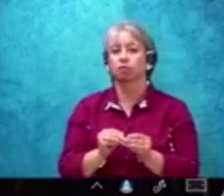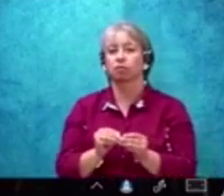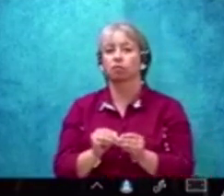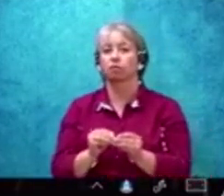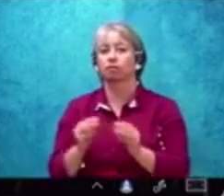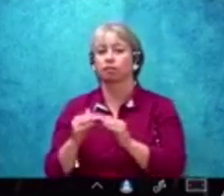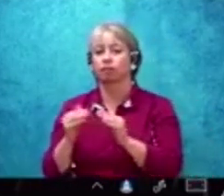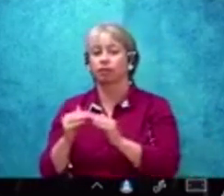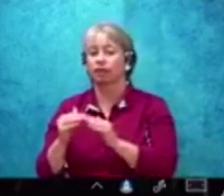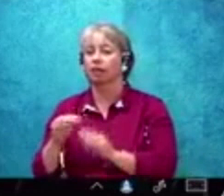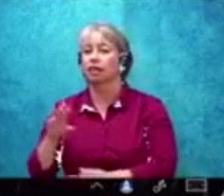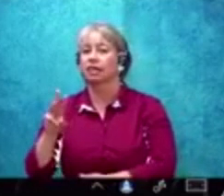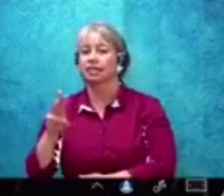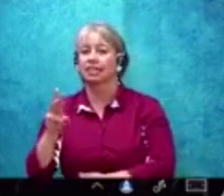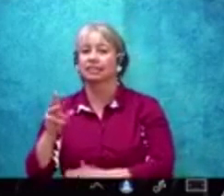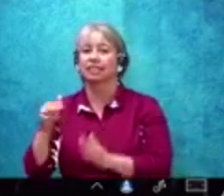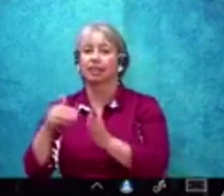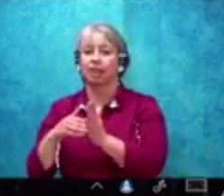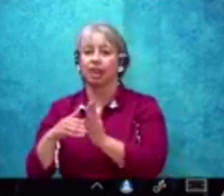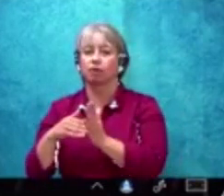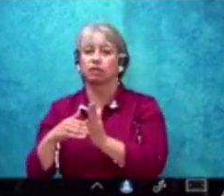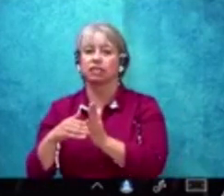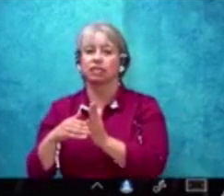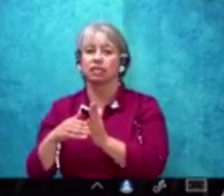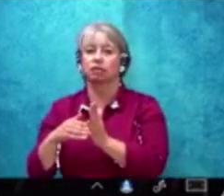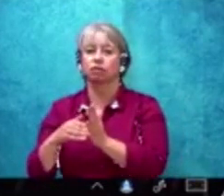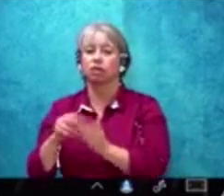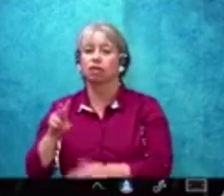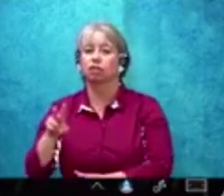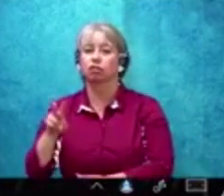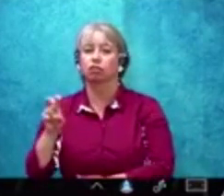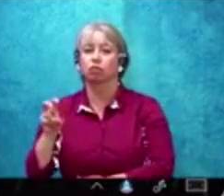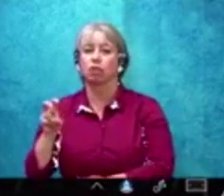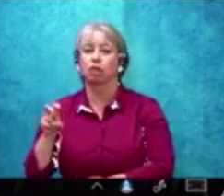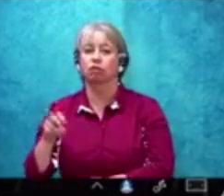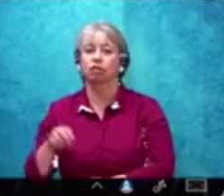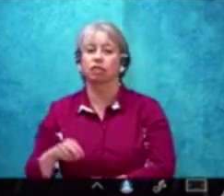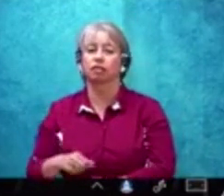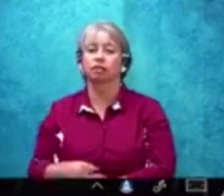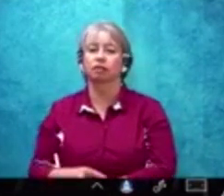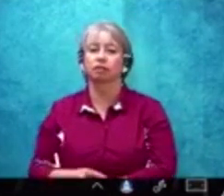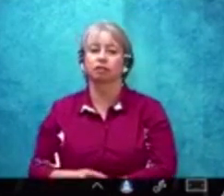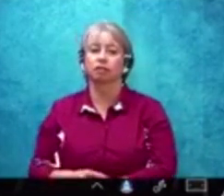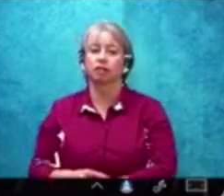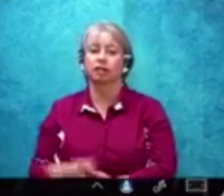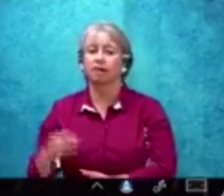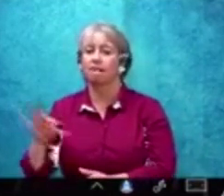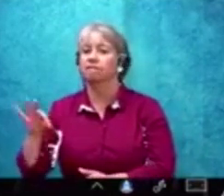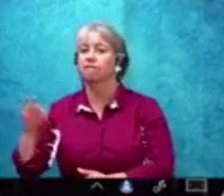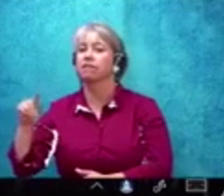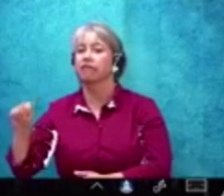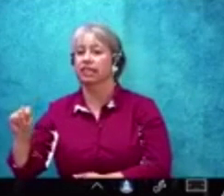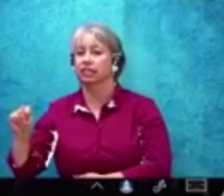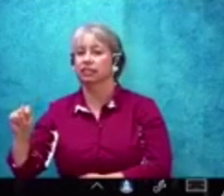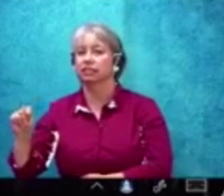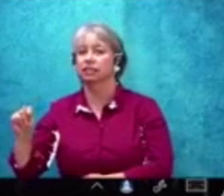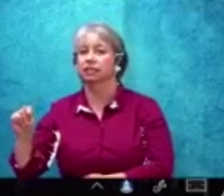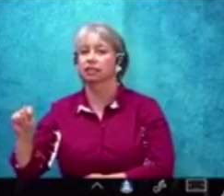would be 16,200. And we're talking about feet here.